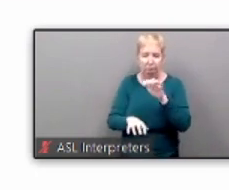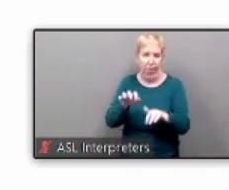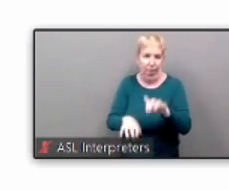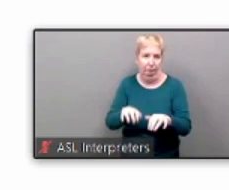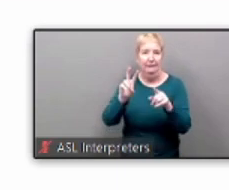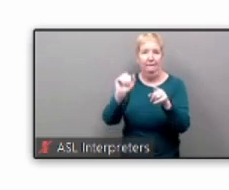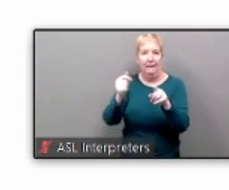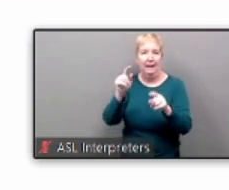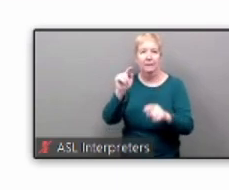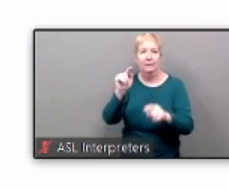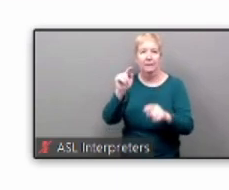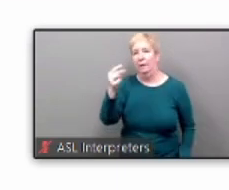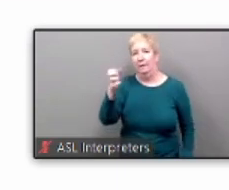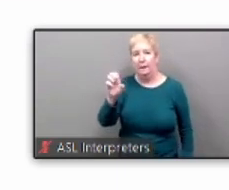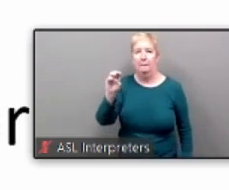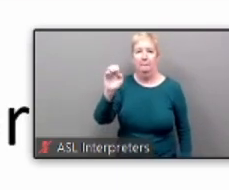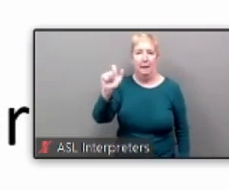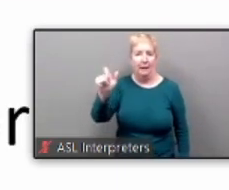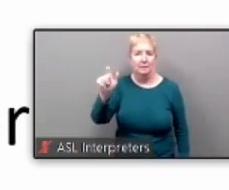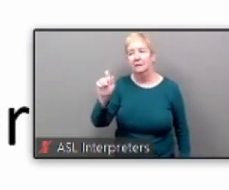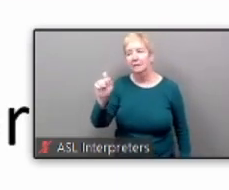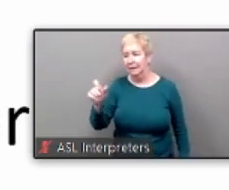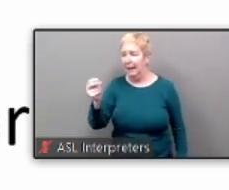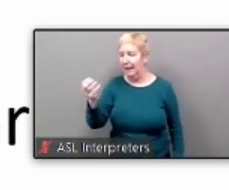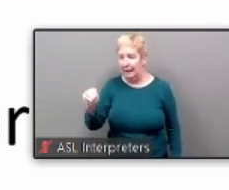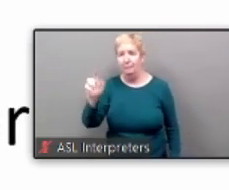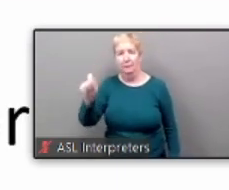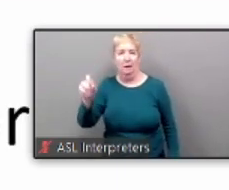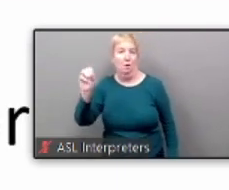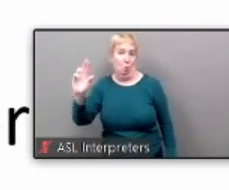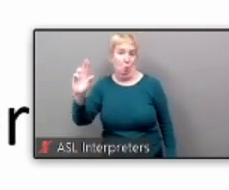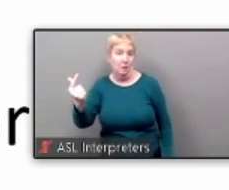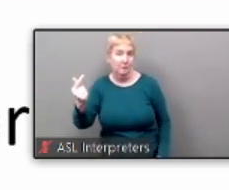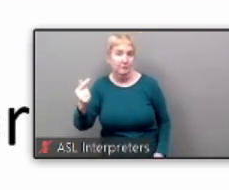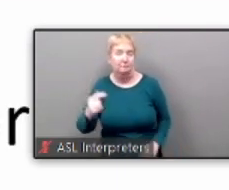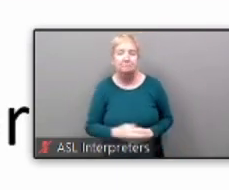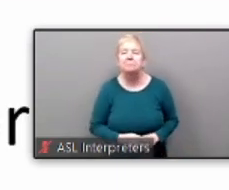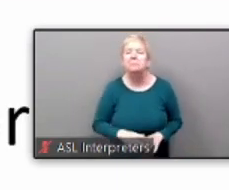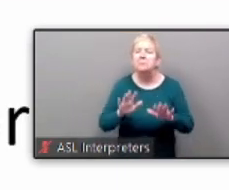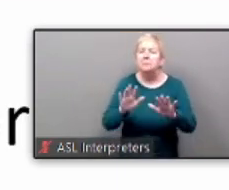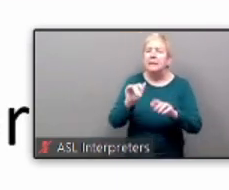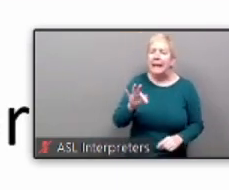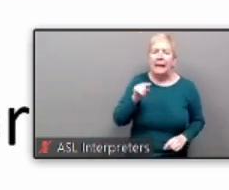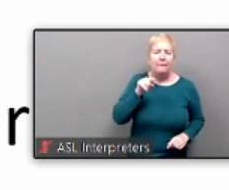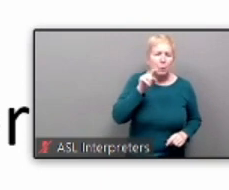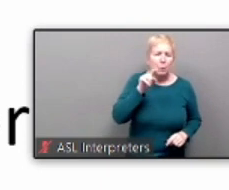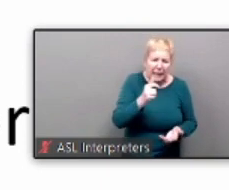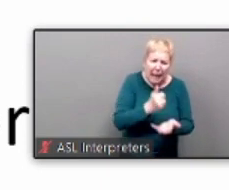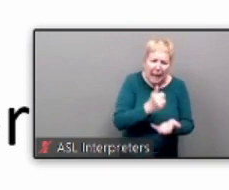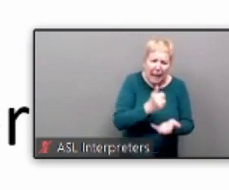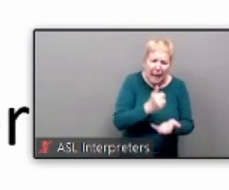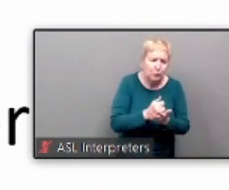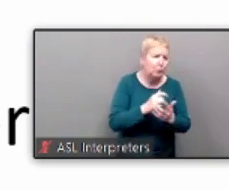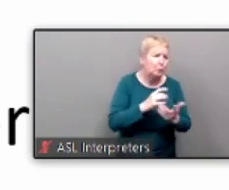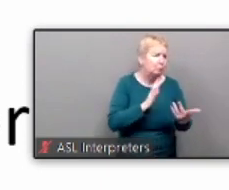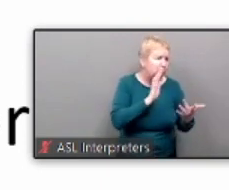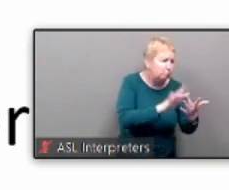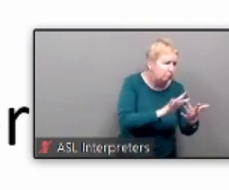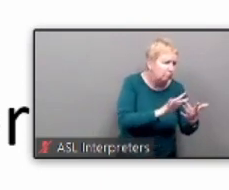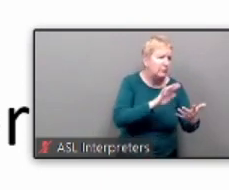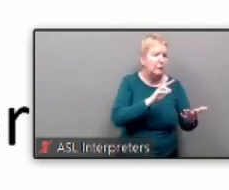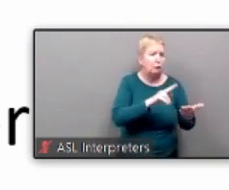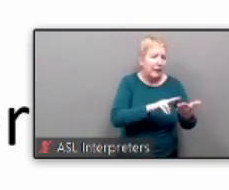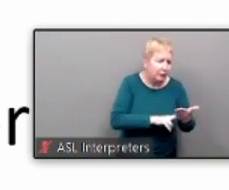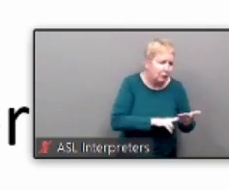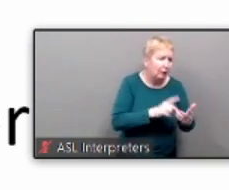vaxtothemaxnm.org. Next slide. If you need support getting scheduled or to get registered for the